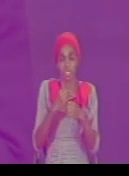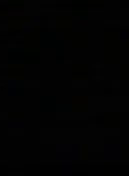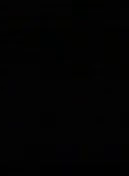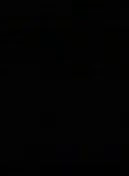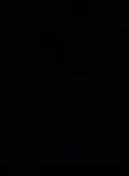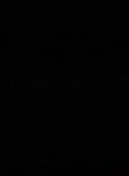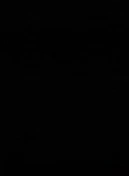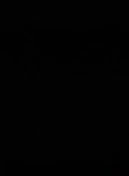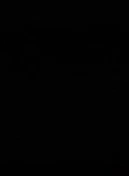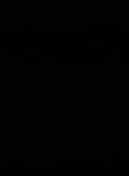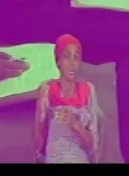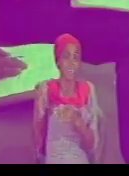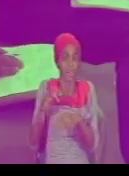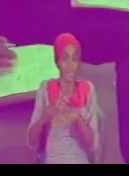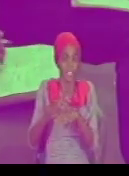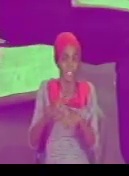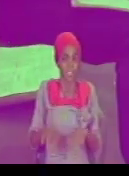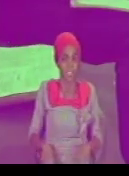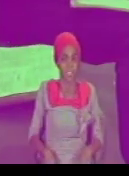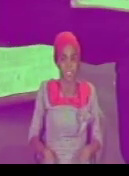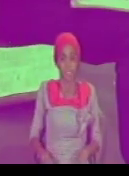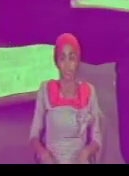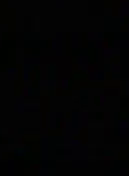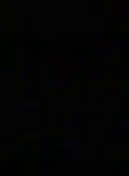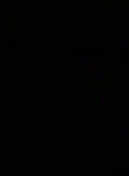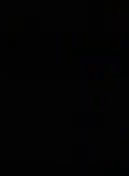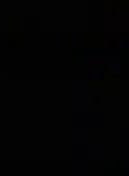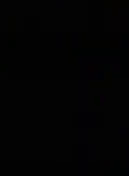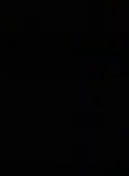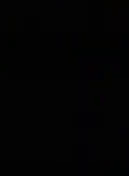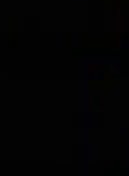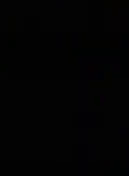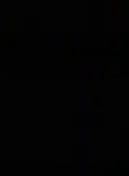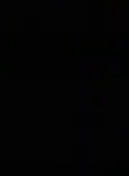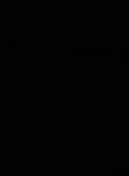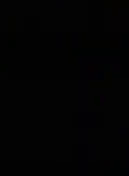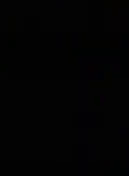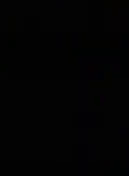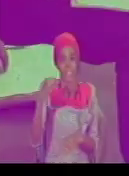Look at verse 11. In verse 11, the Lord taketh pleasure in.